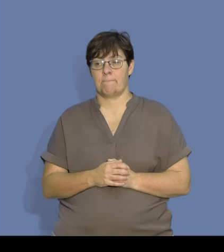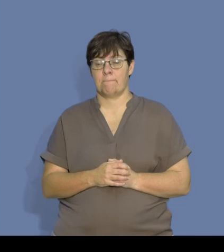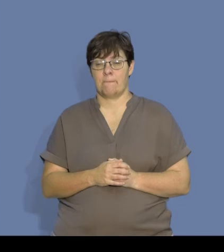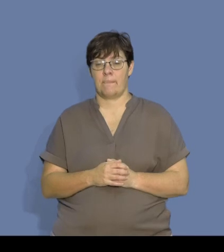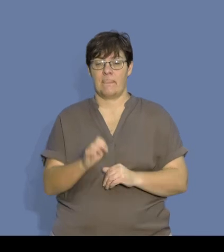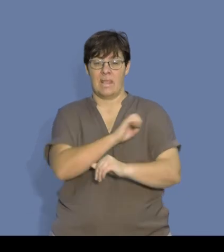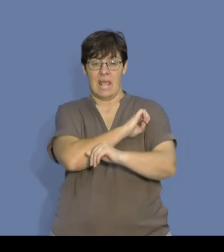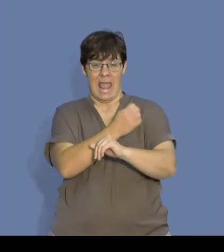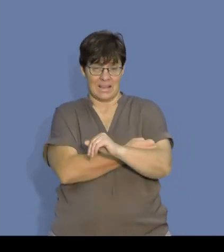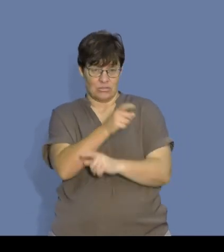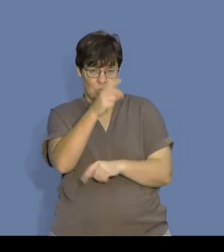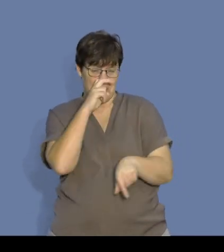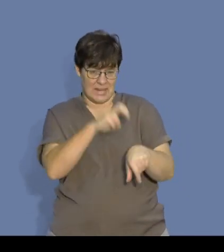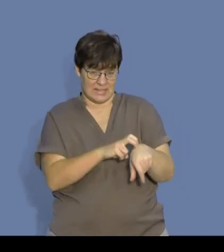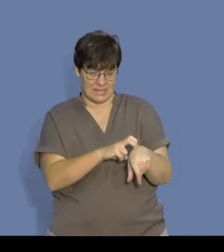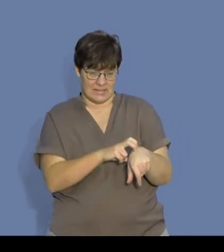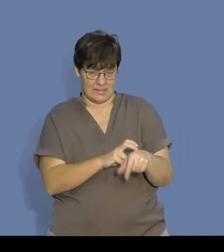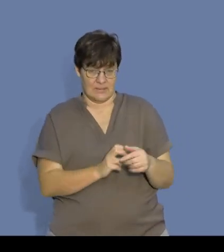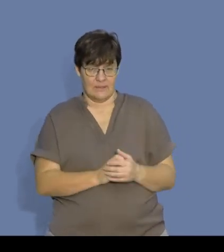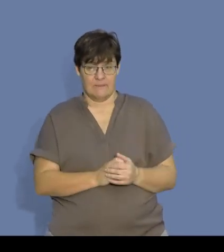energy required